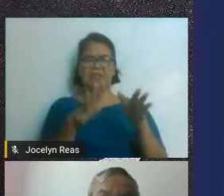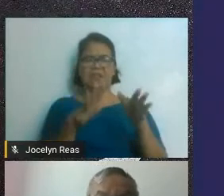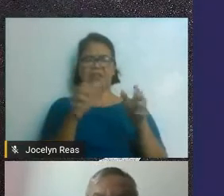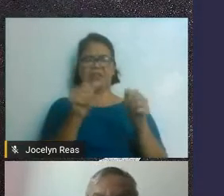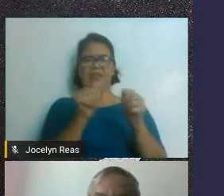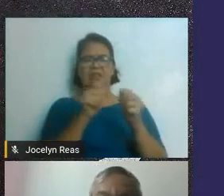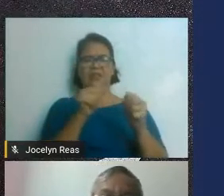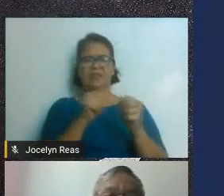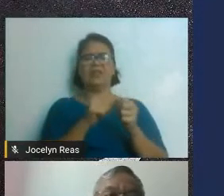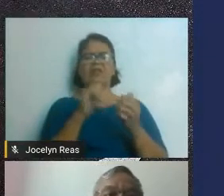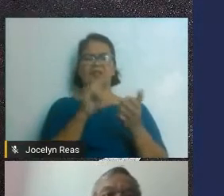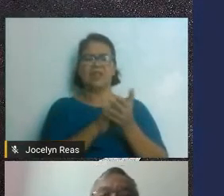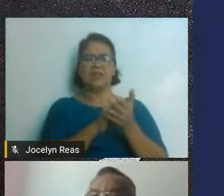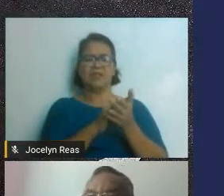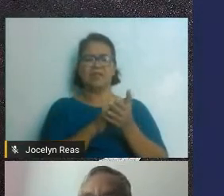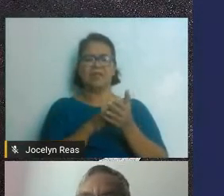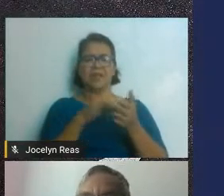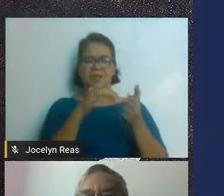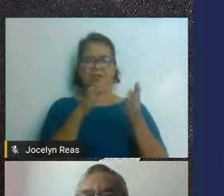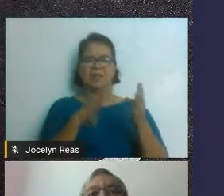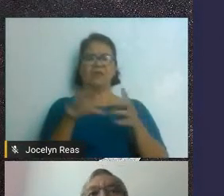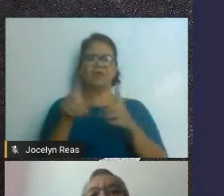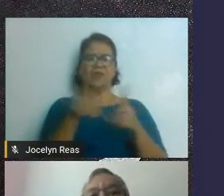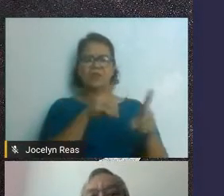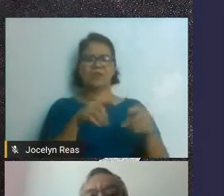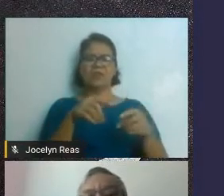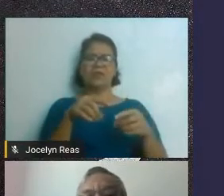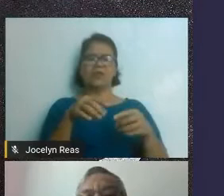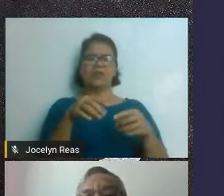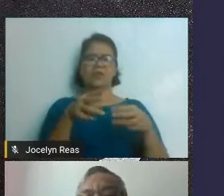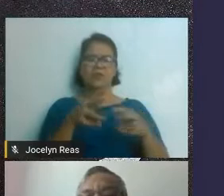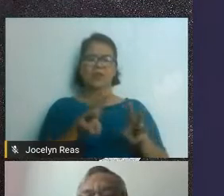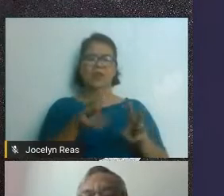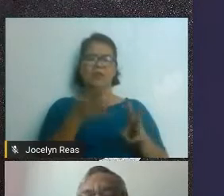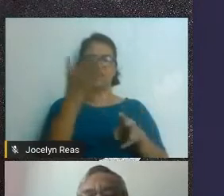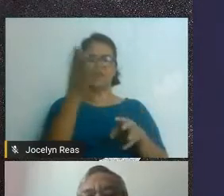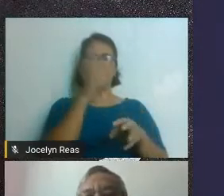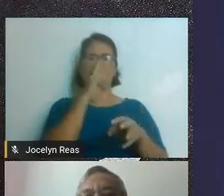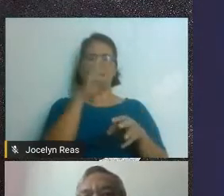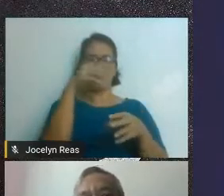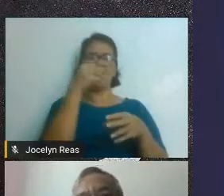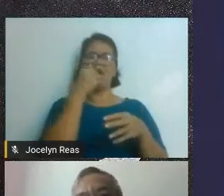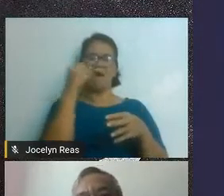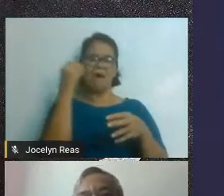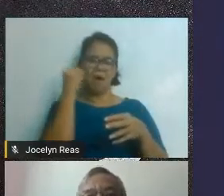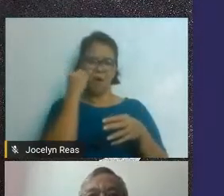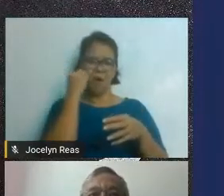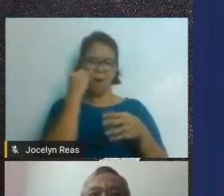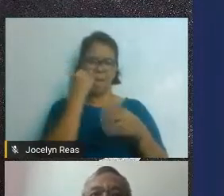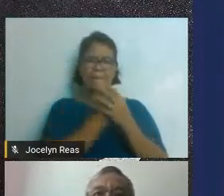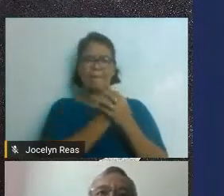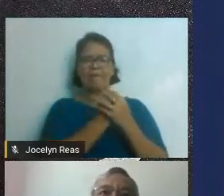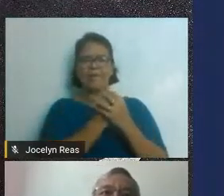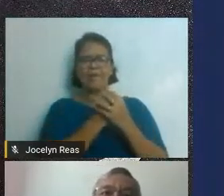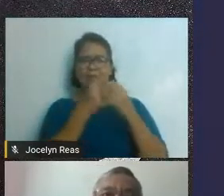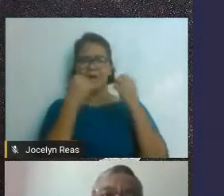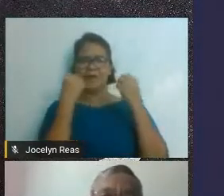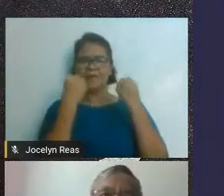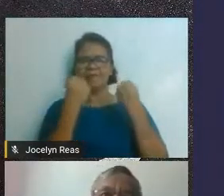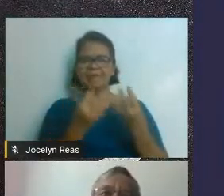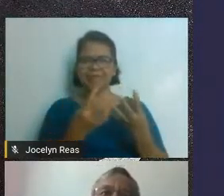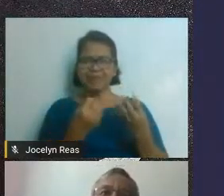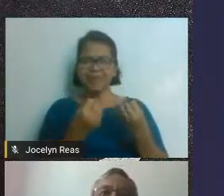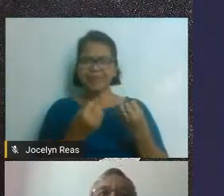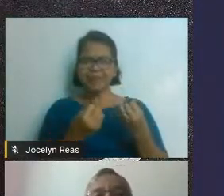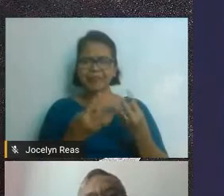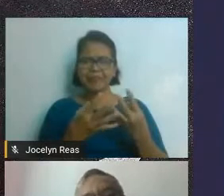ay nasa bahay. Of course, the learning resources or the development, as I've said, will be an effort of